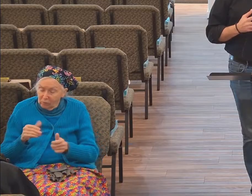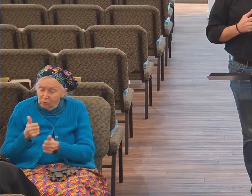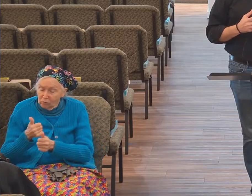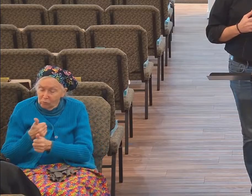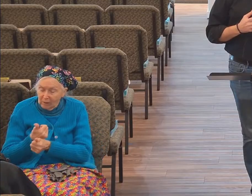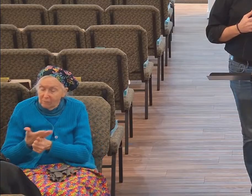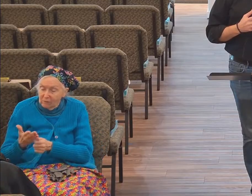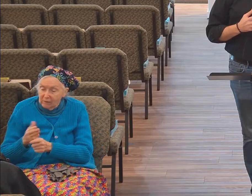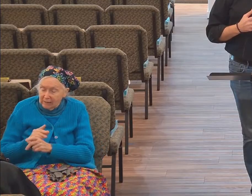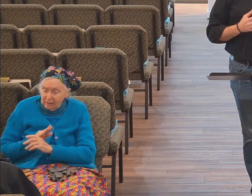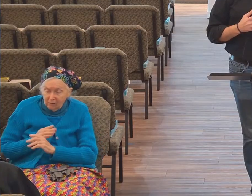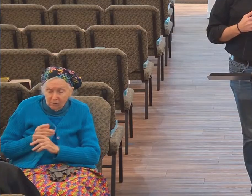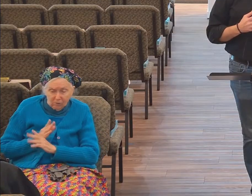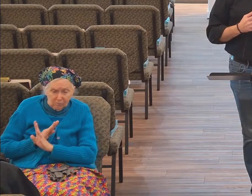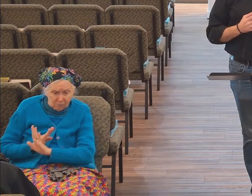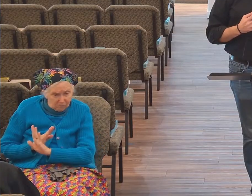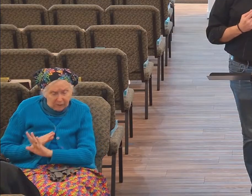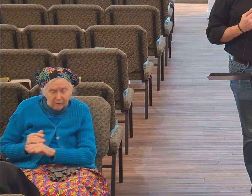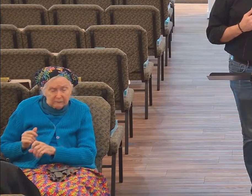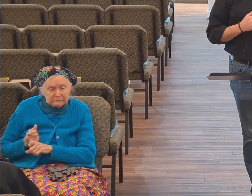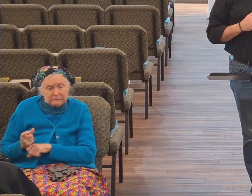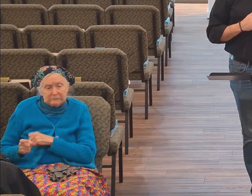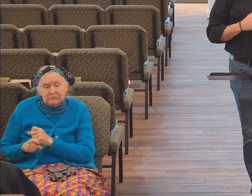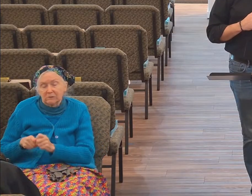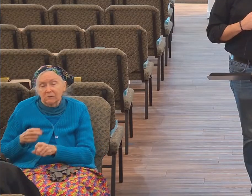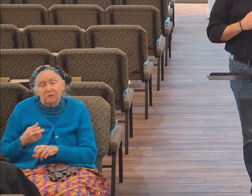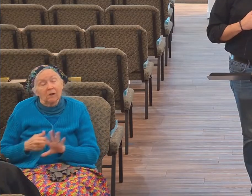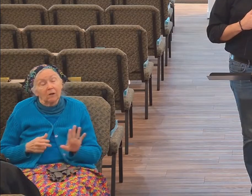words, what does this tell them?